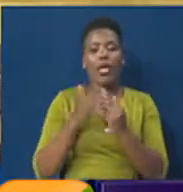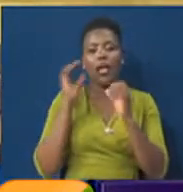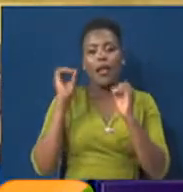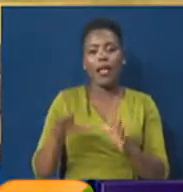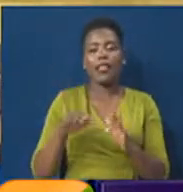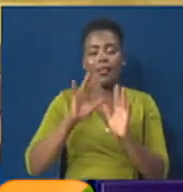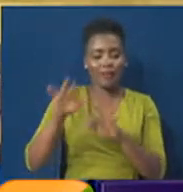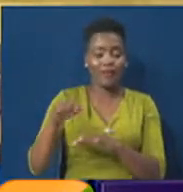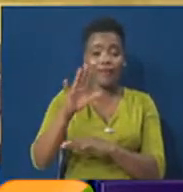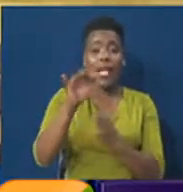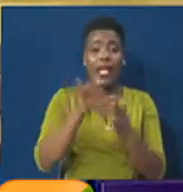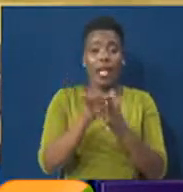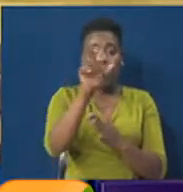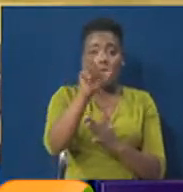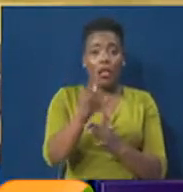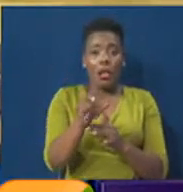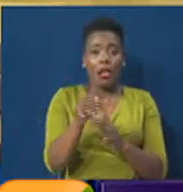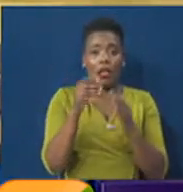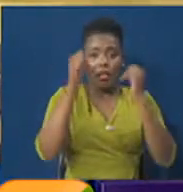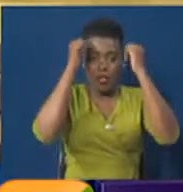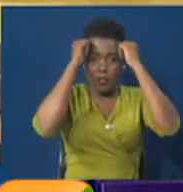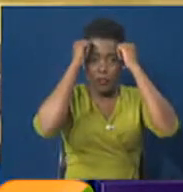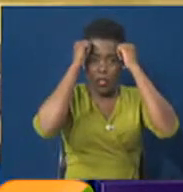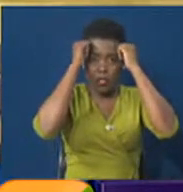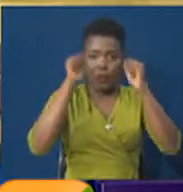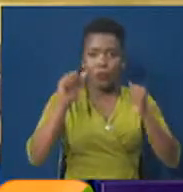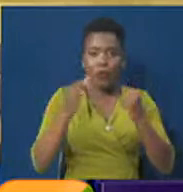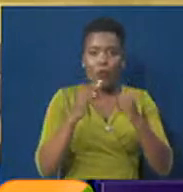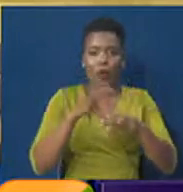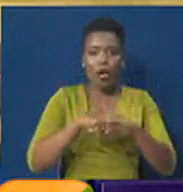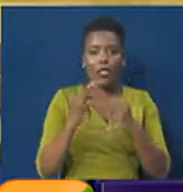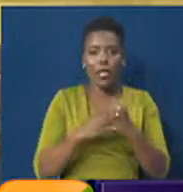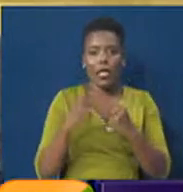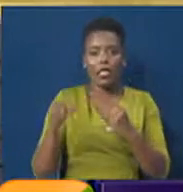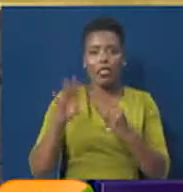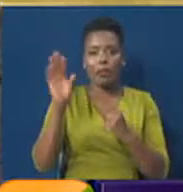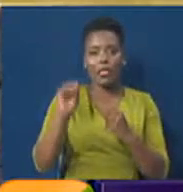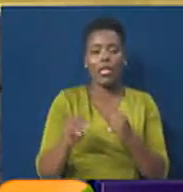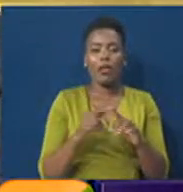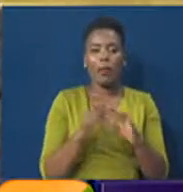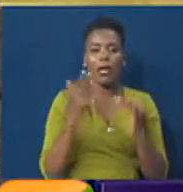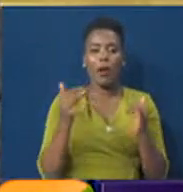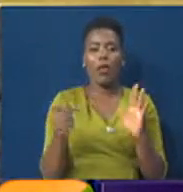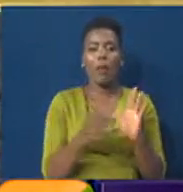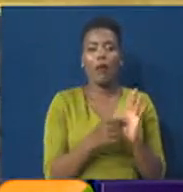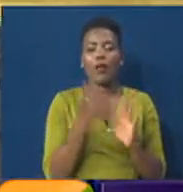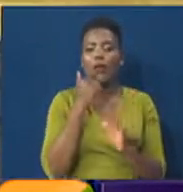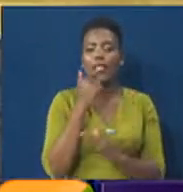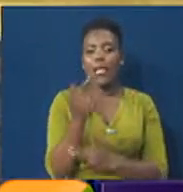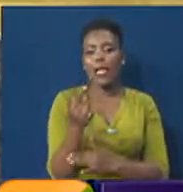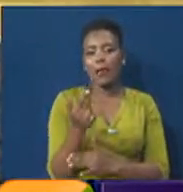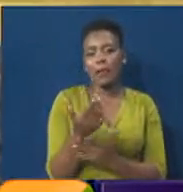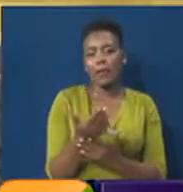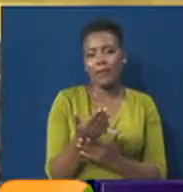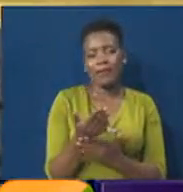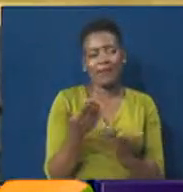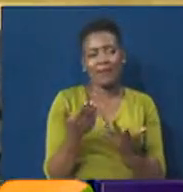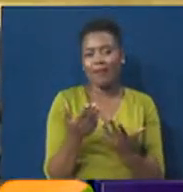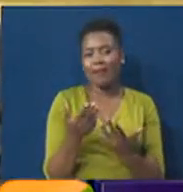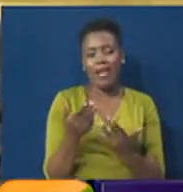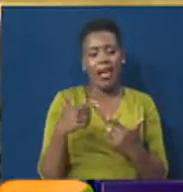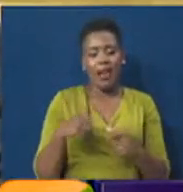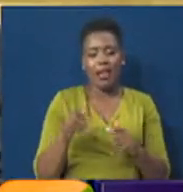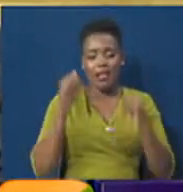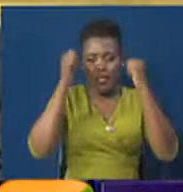you're saying, there's a student who could easily have gotten 80%, but now we're at a point where we're saying, let the student pass, even if he's